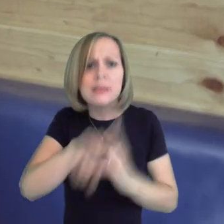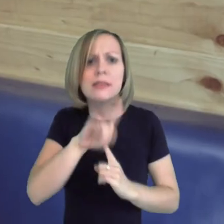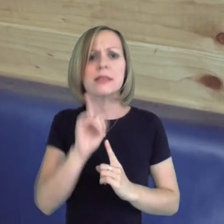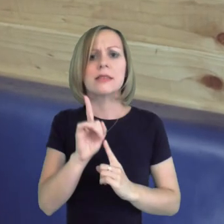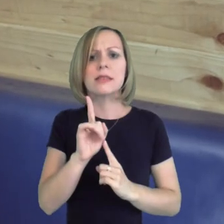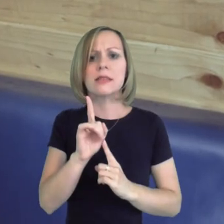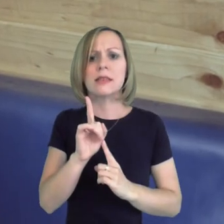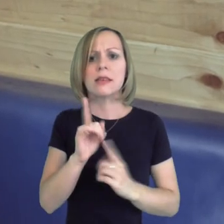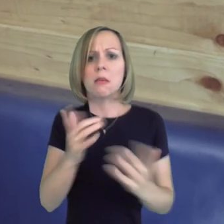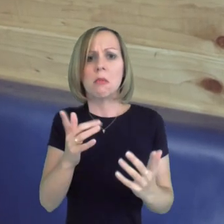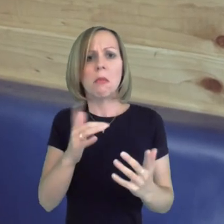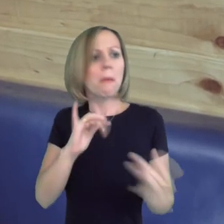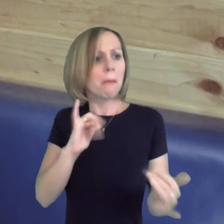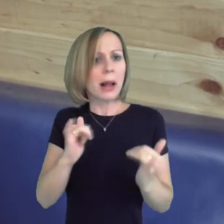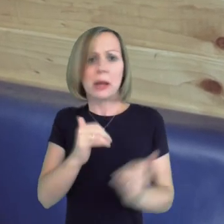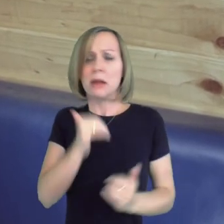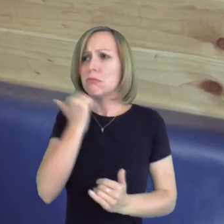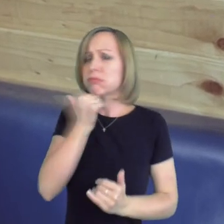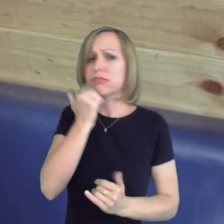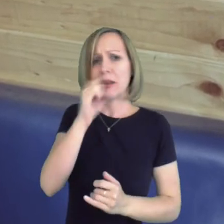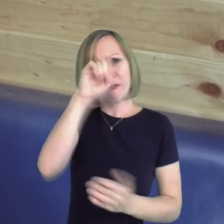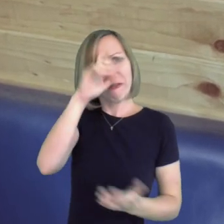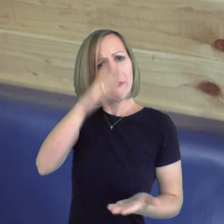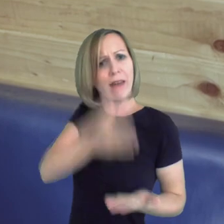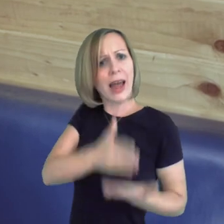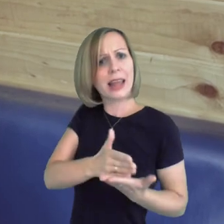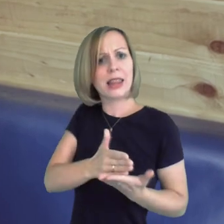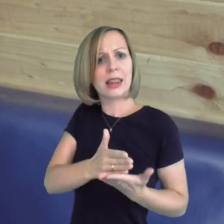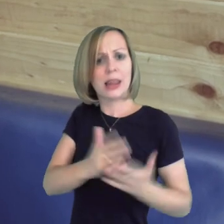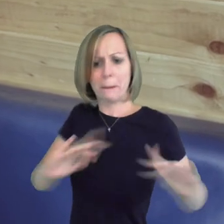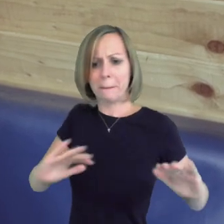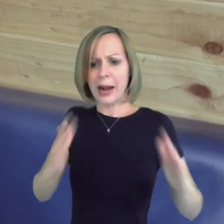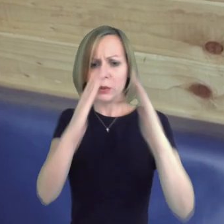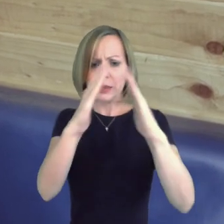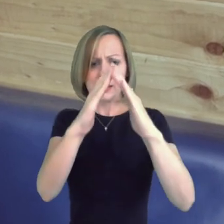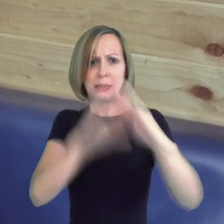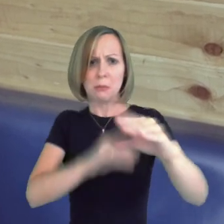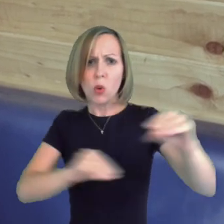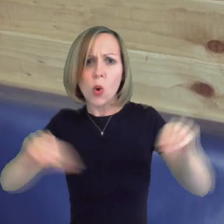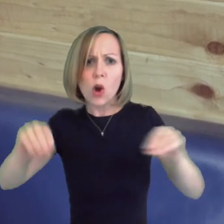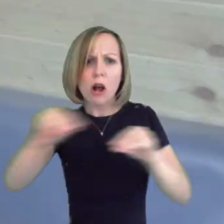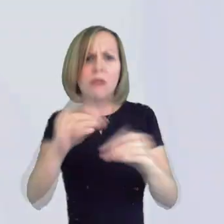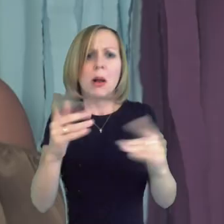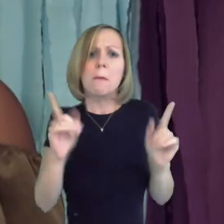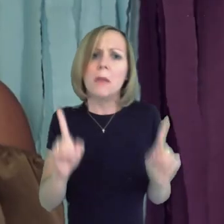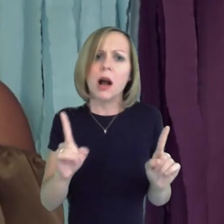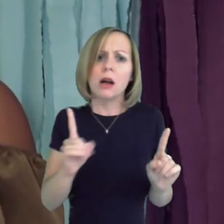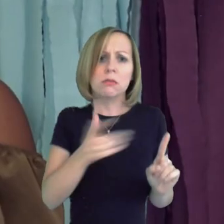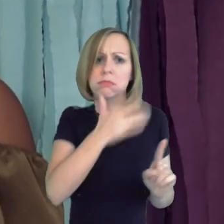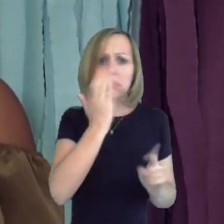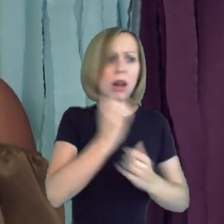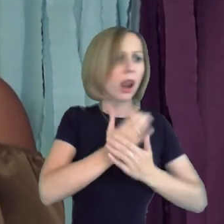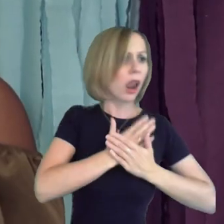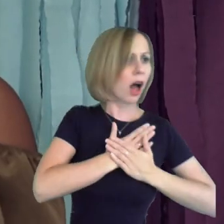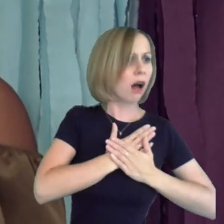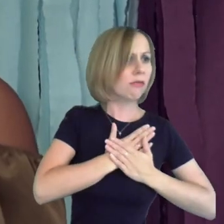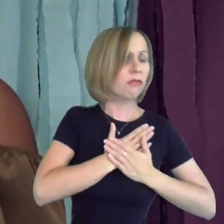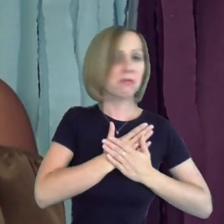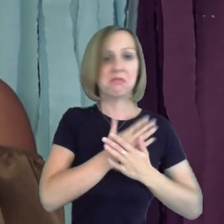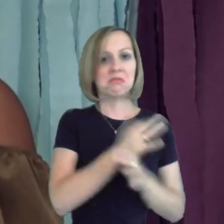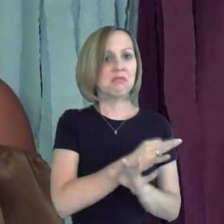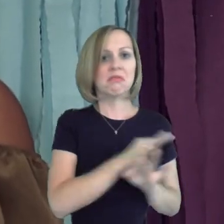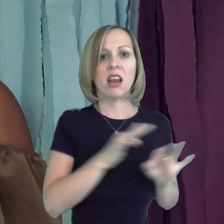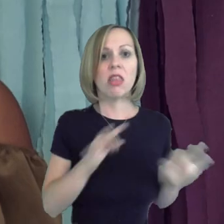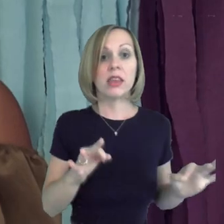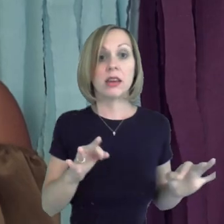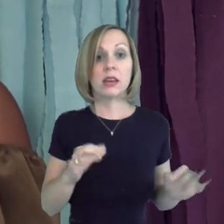the faith needed to move mountains, but if I have no love, I am nothing. I may give